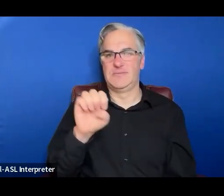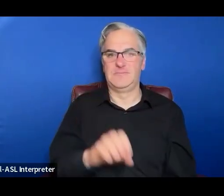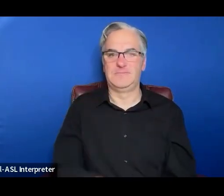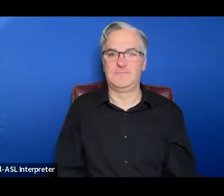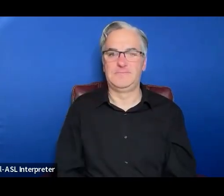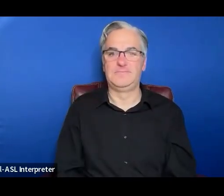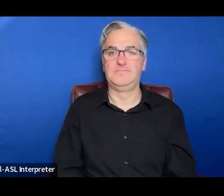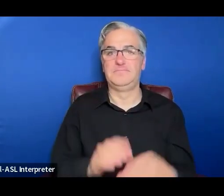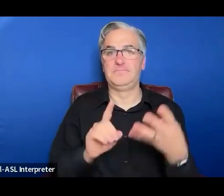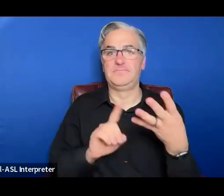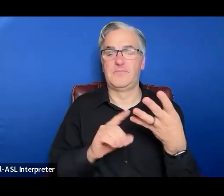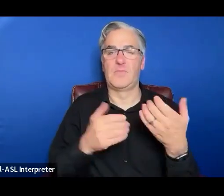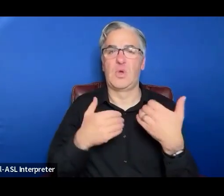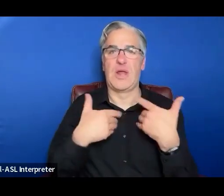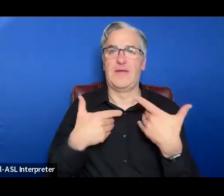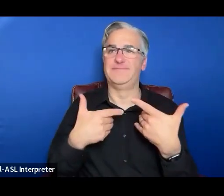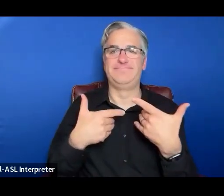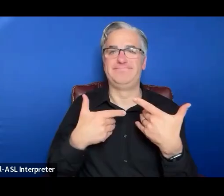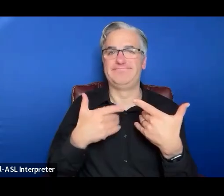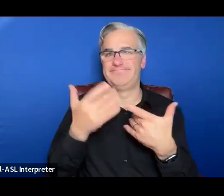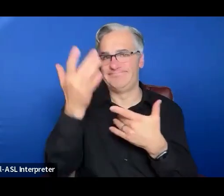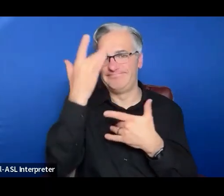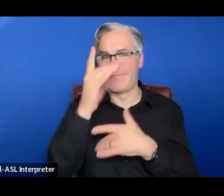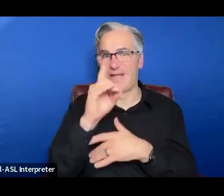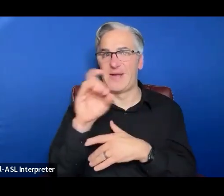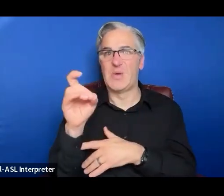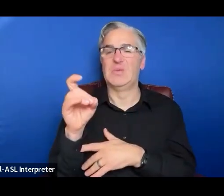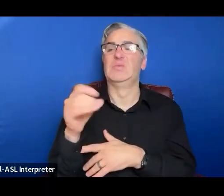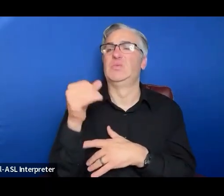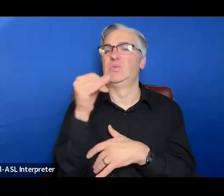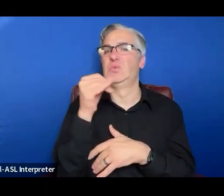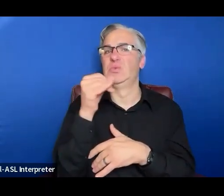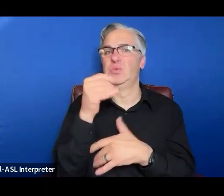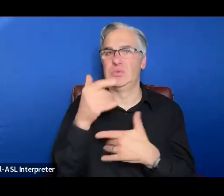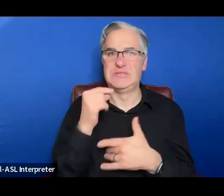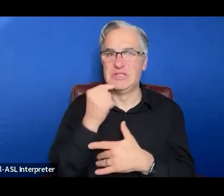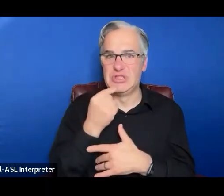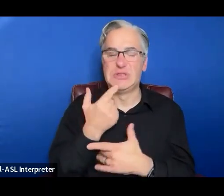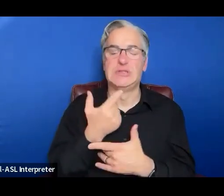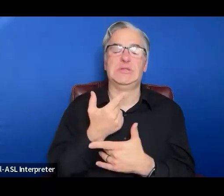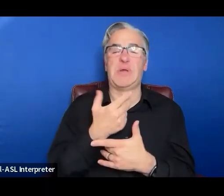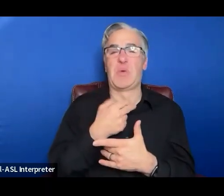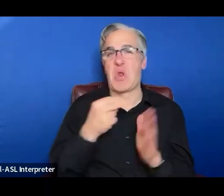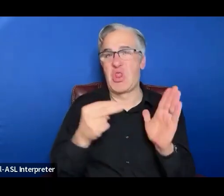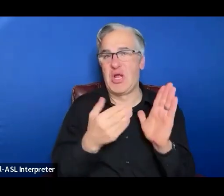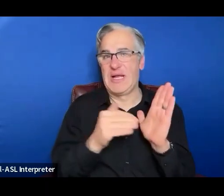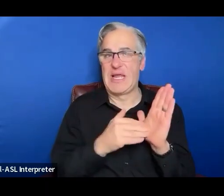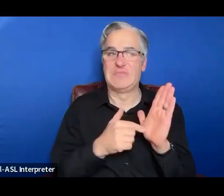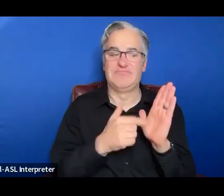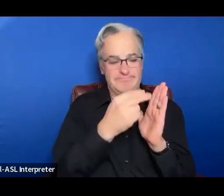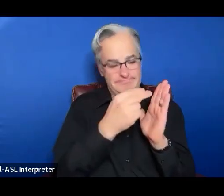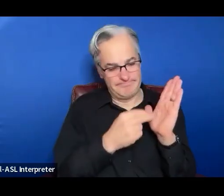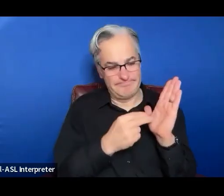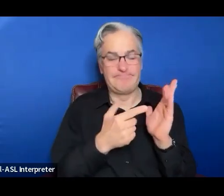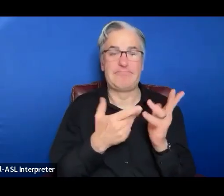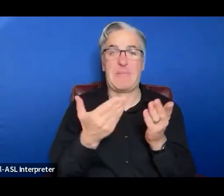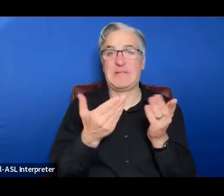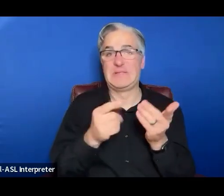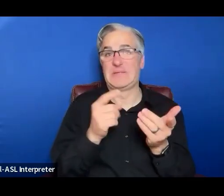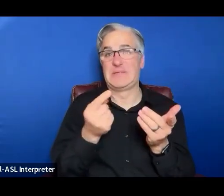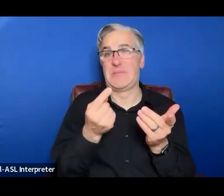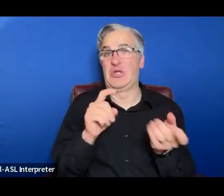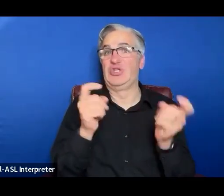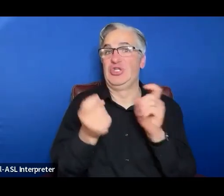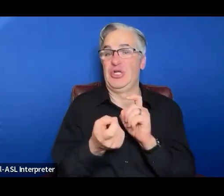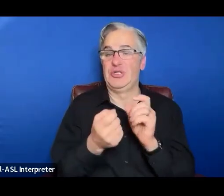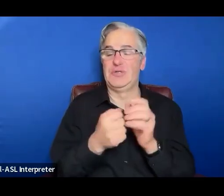If you receive a diagnosis, you want to recheck your documents to see if some things have changed about your wishes. And then, of